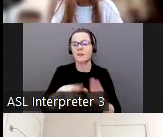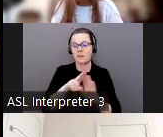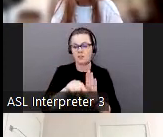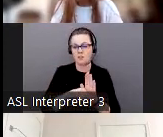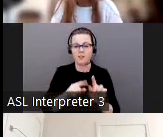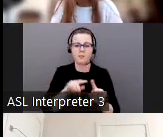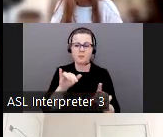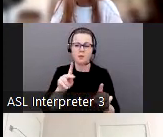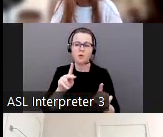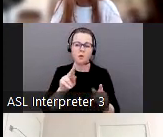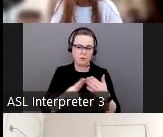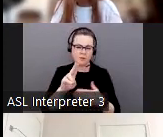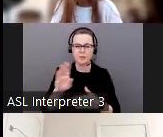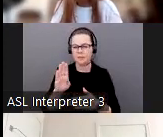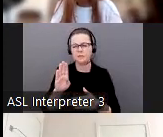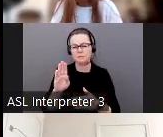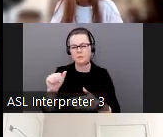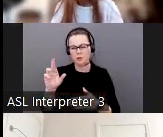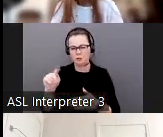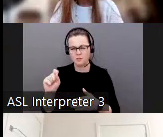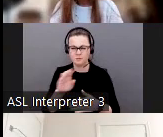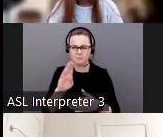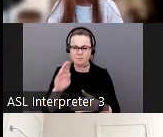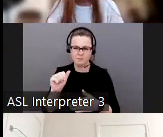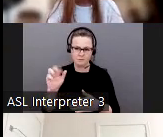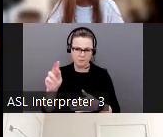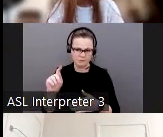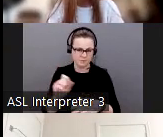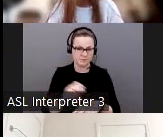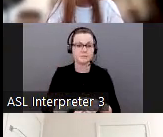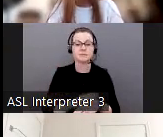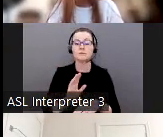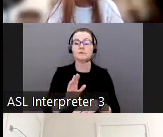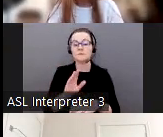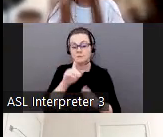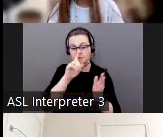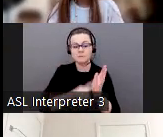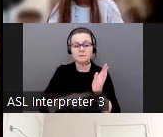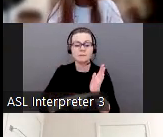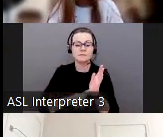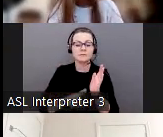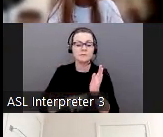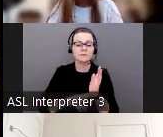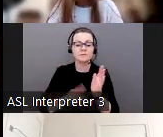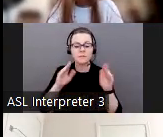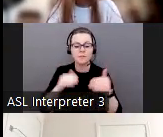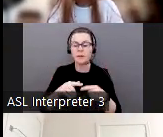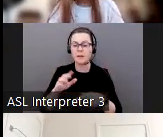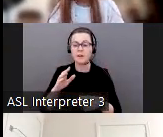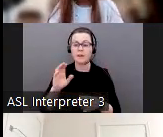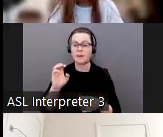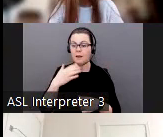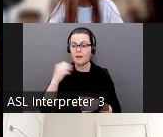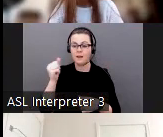University. Her PhD research focused on elder abuse of persons living with dementia by